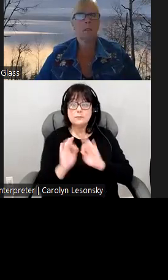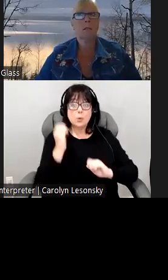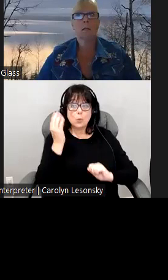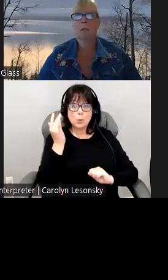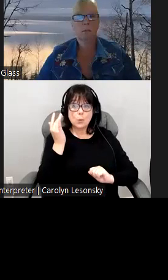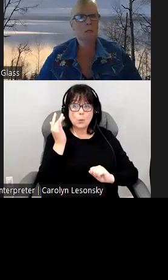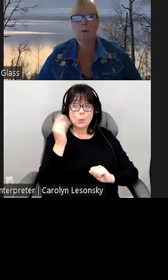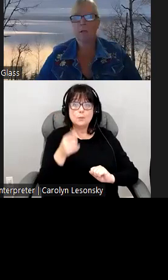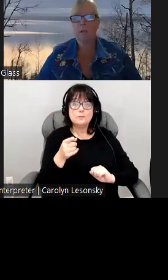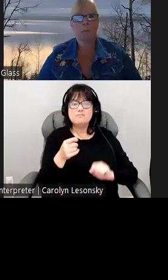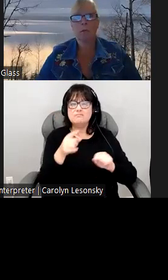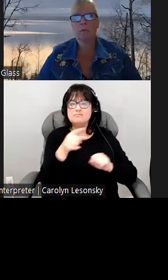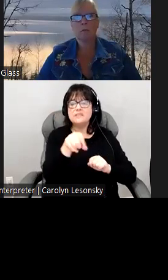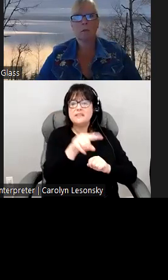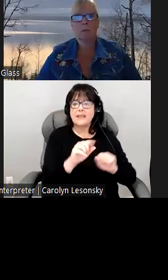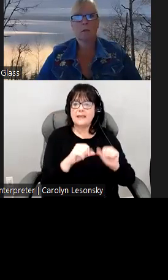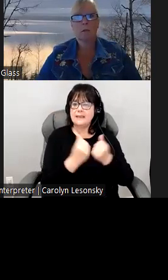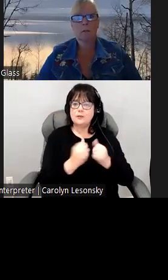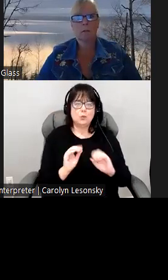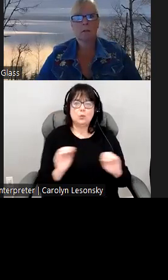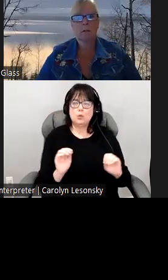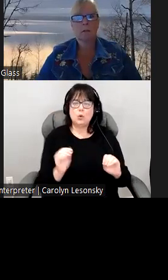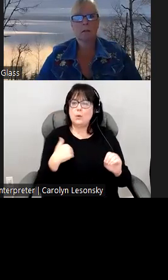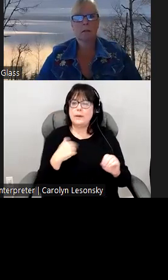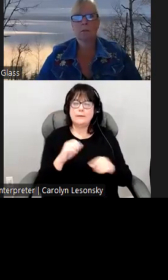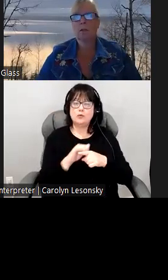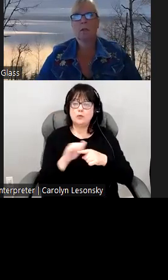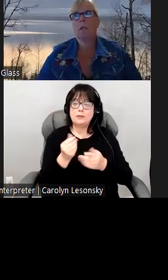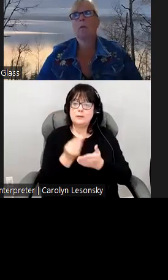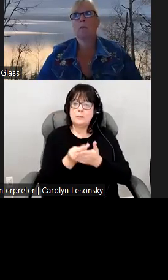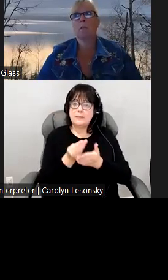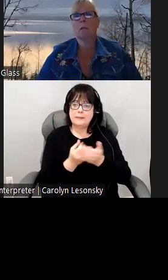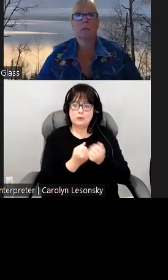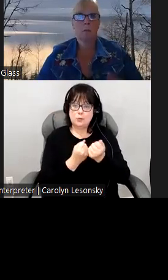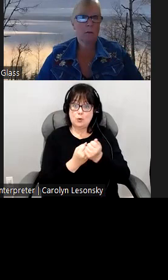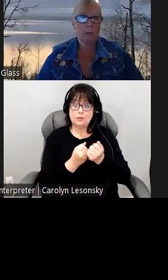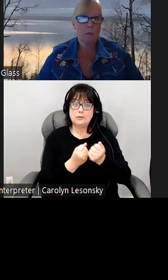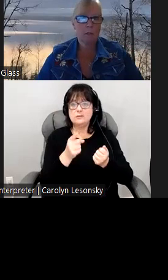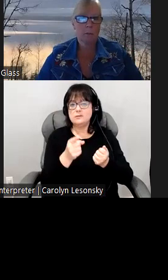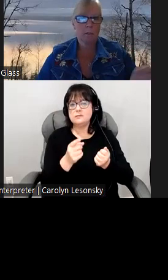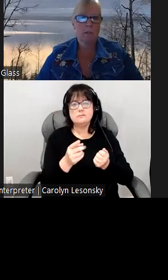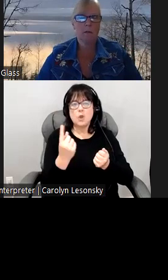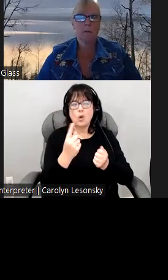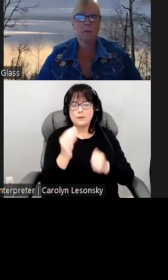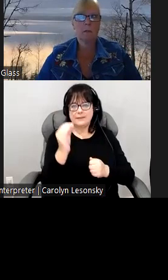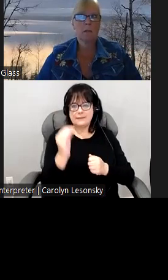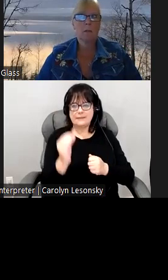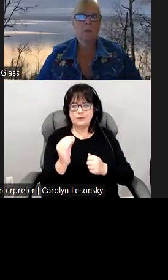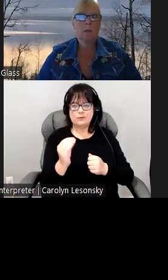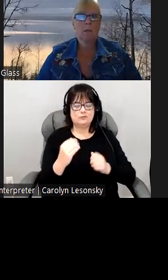doesn't use any training supports. So that they will always be 0 because they don't have any training supports to give out.